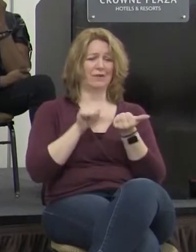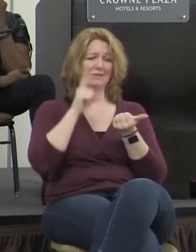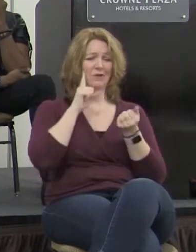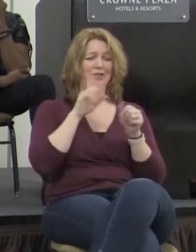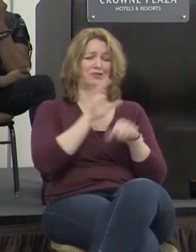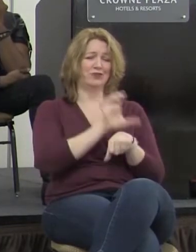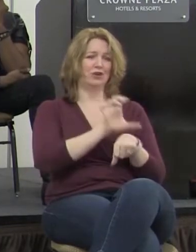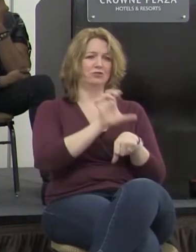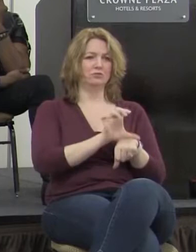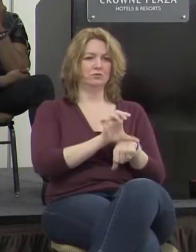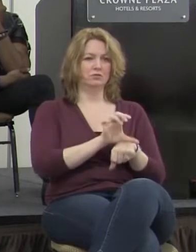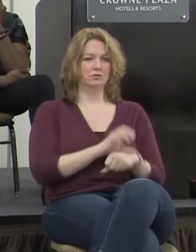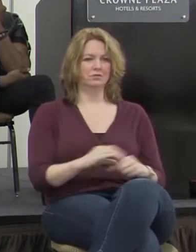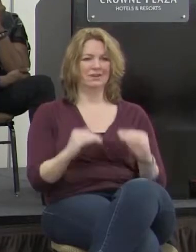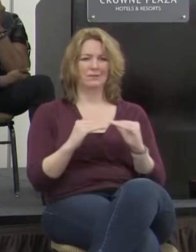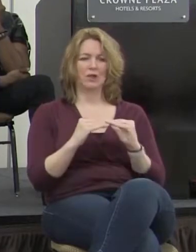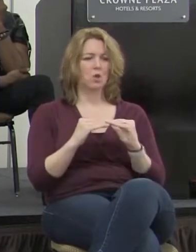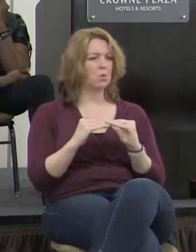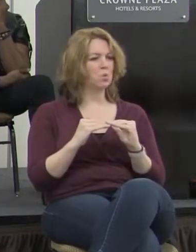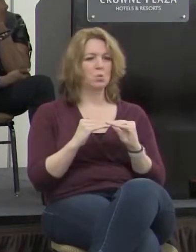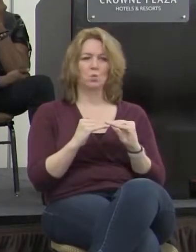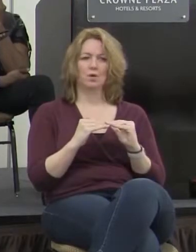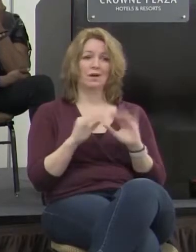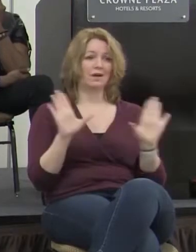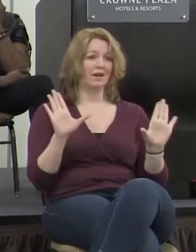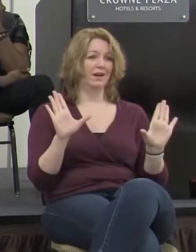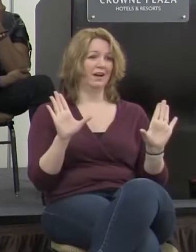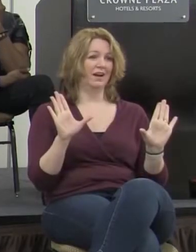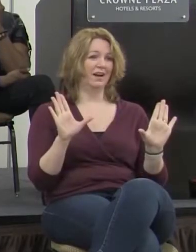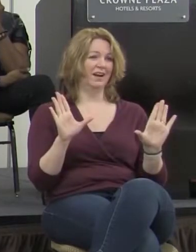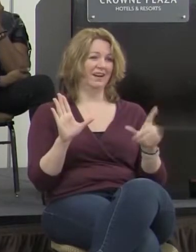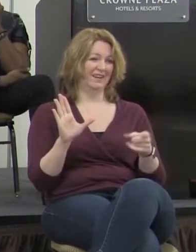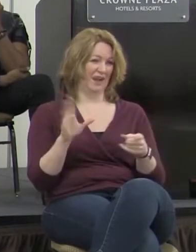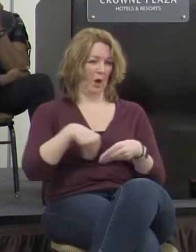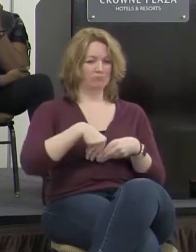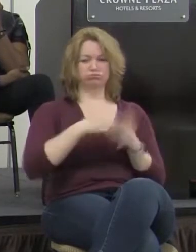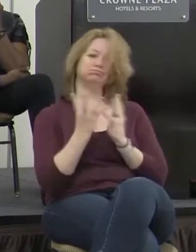church. Ooh. I'm sorry. Say it. But